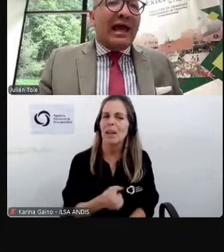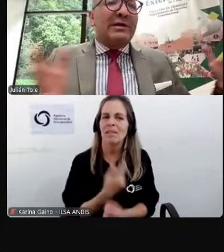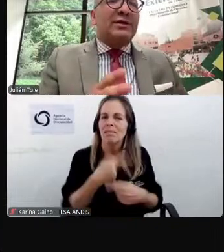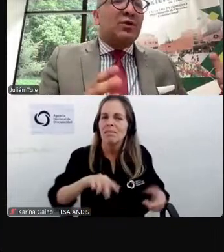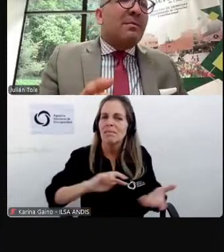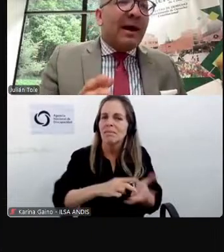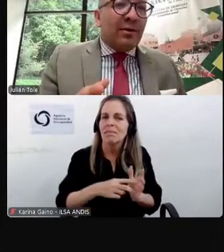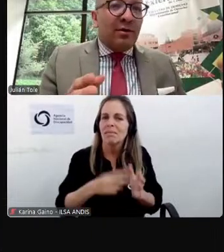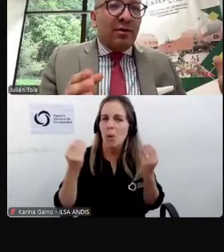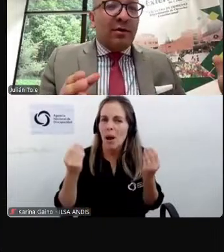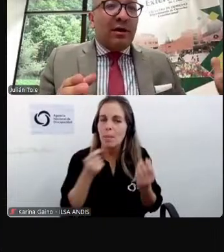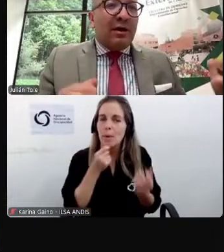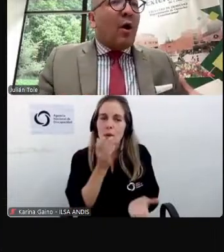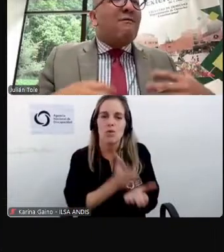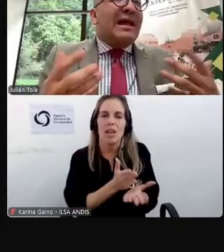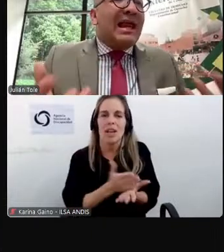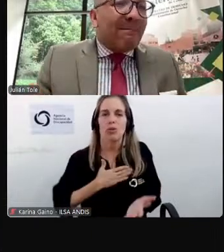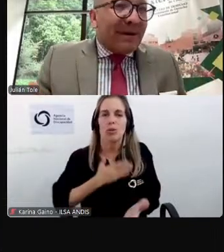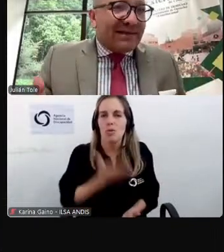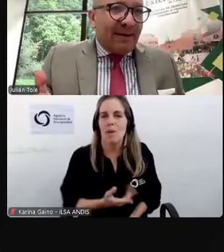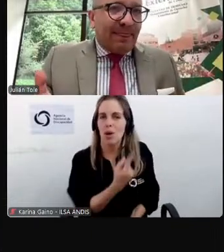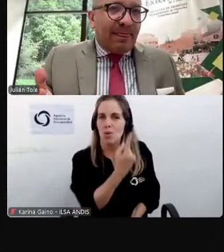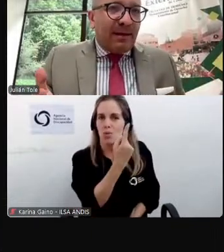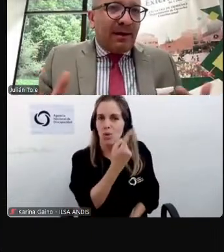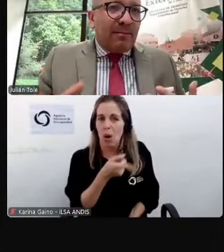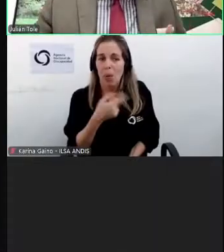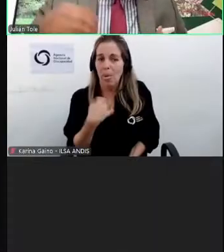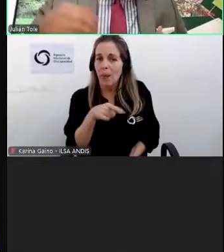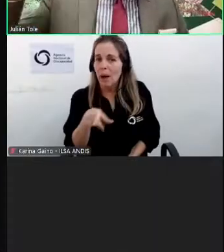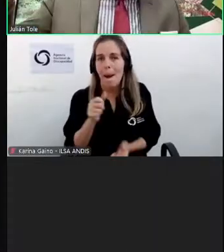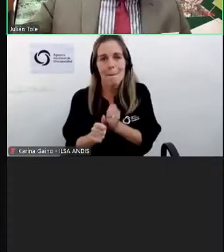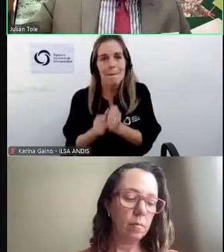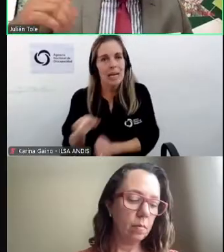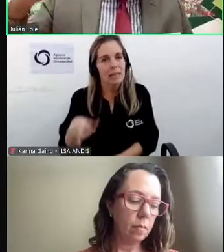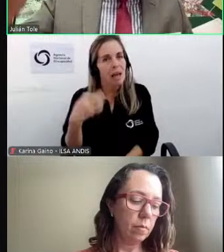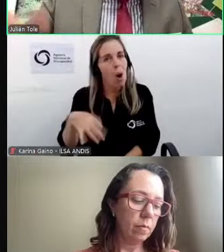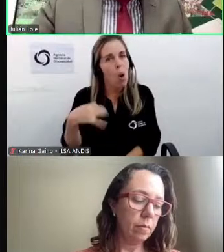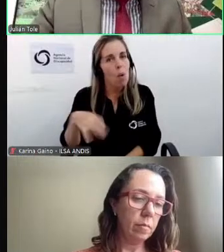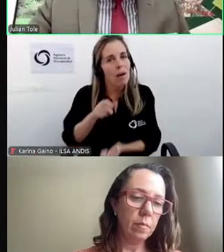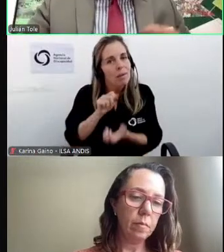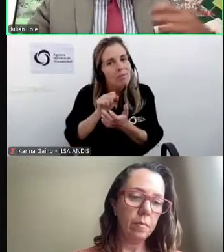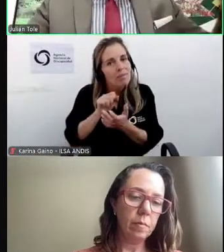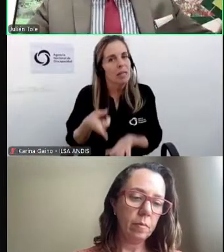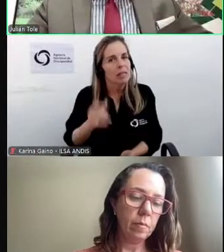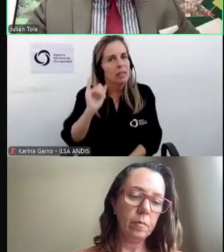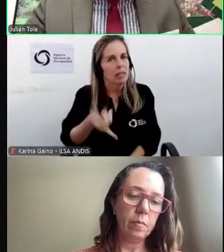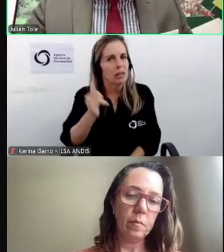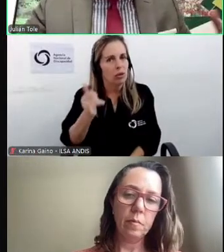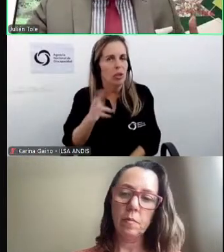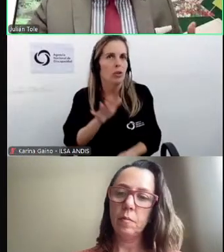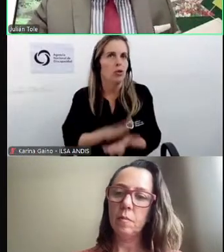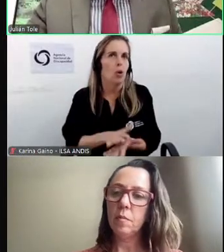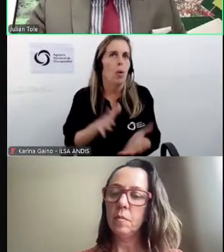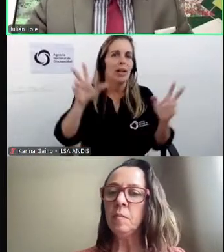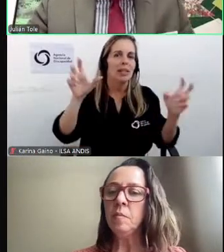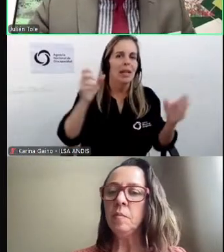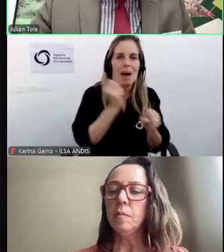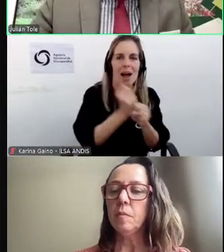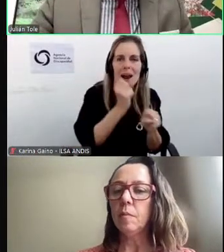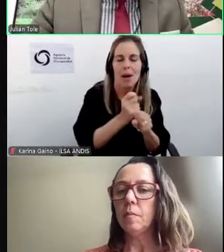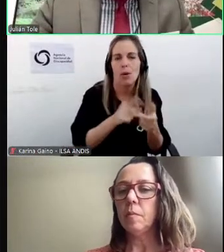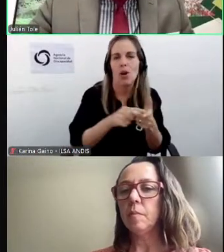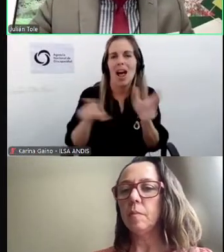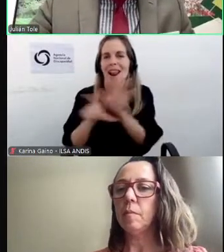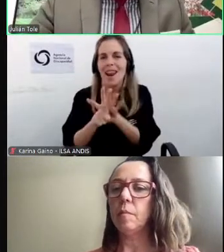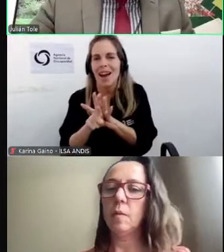order to do that, we need to understand their essence, why a human right is binding upon the company, because most of them associate